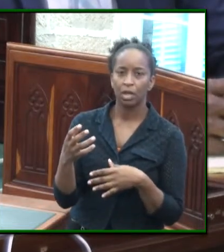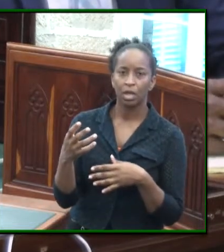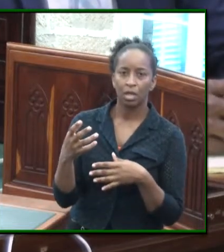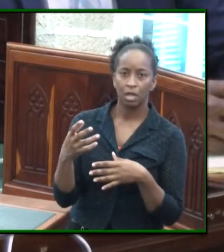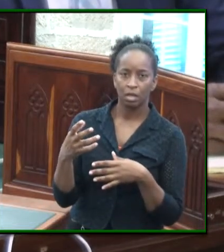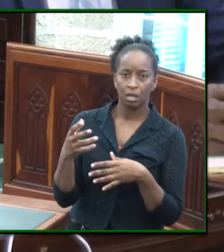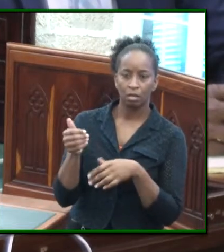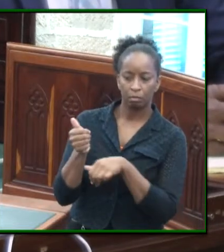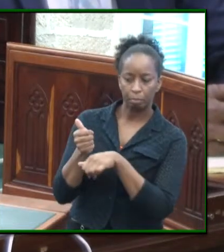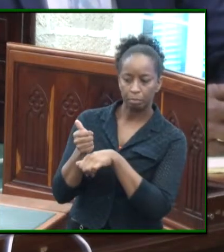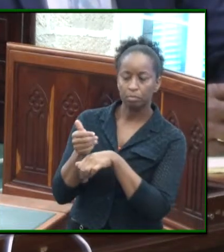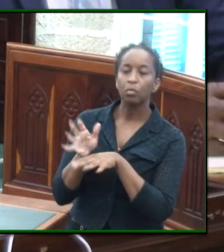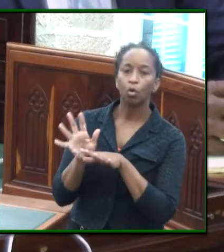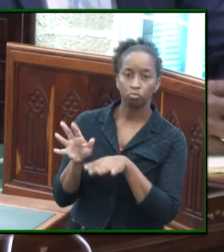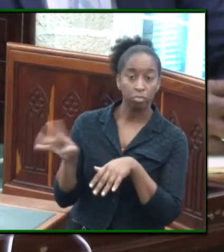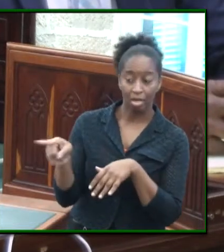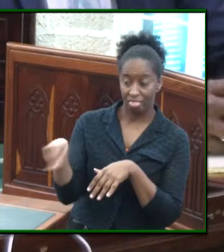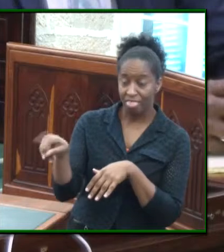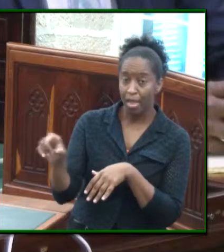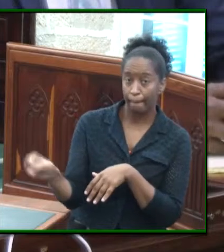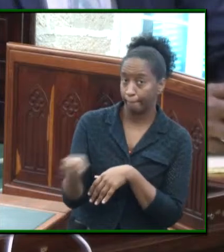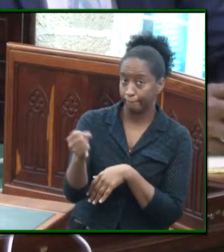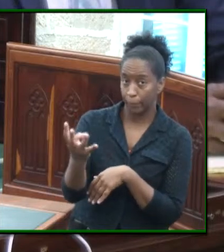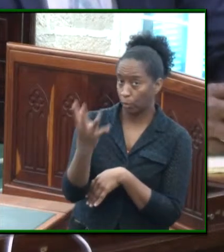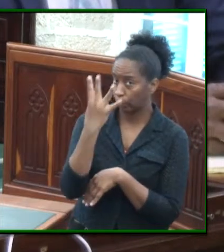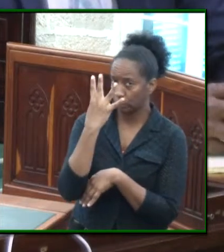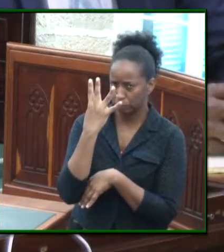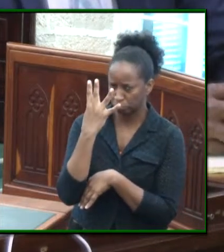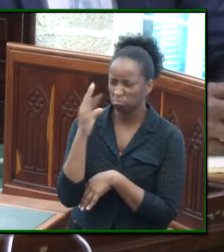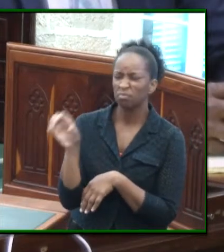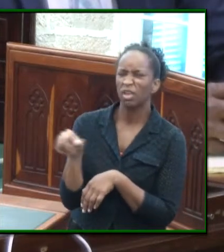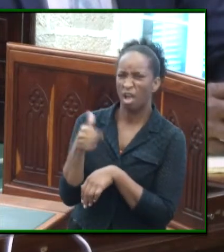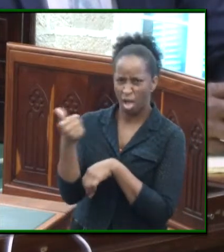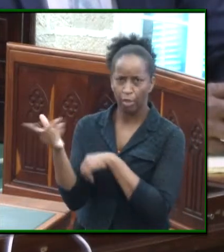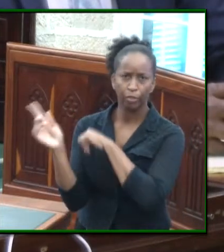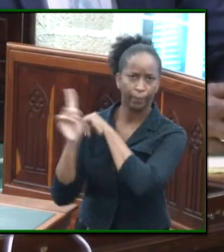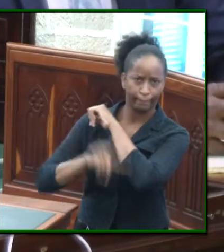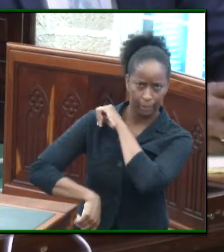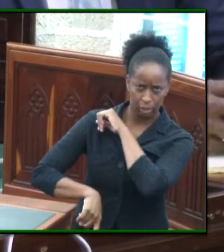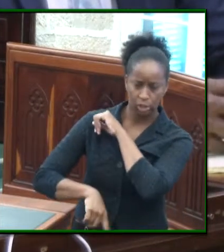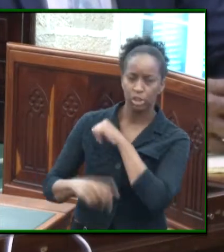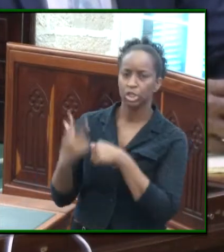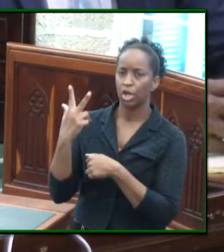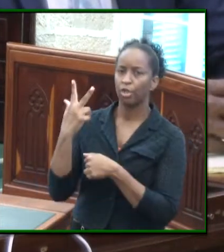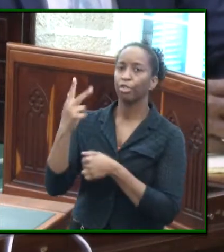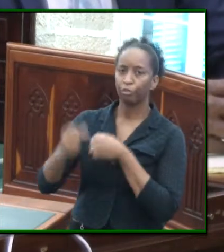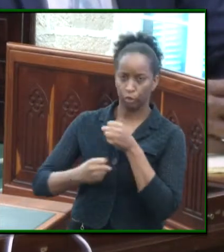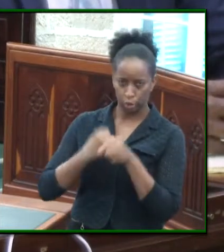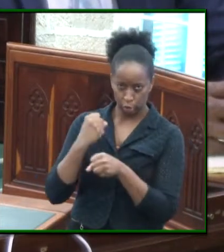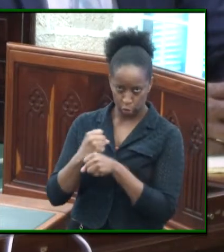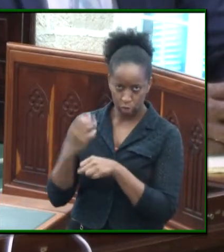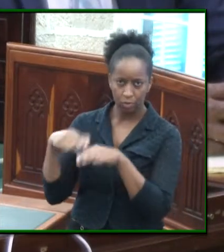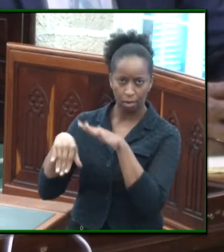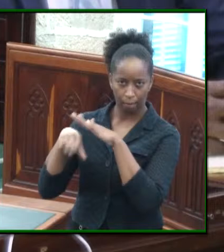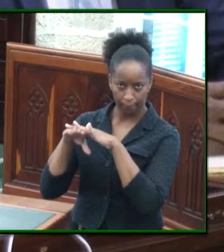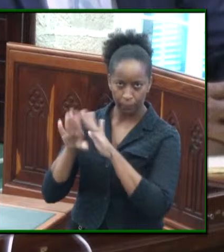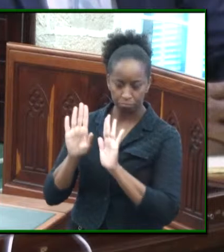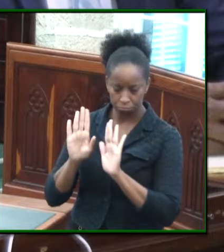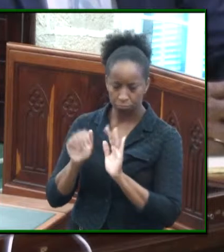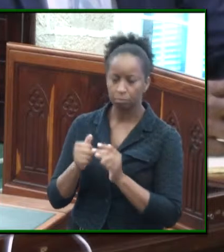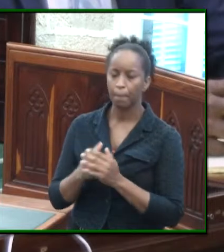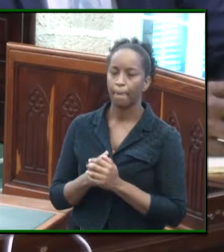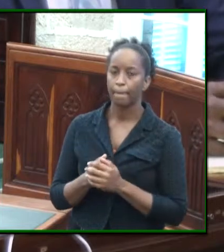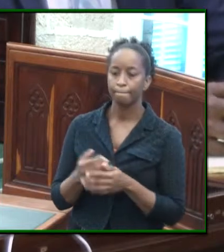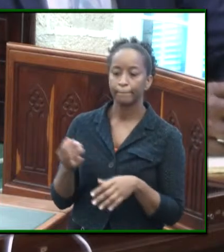passes without you having another conviction, then you could get your record expunged. They had applied.